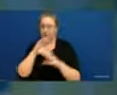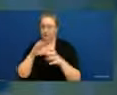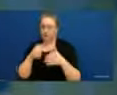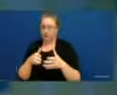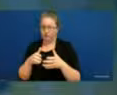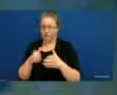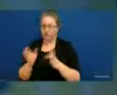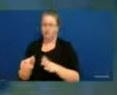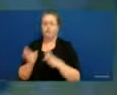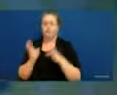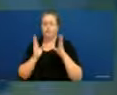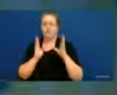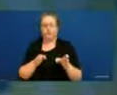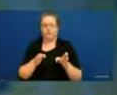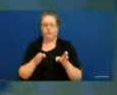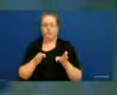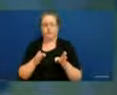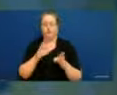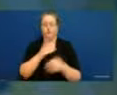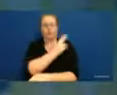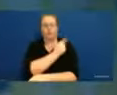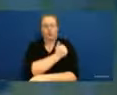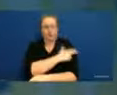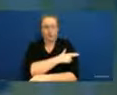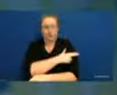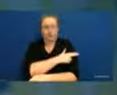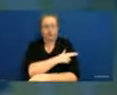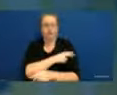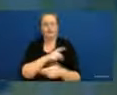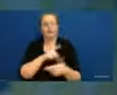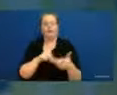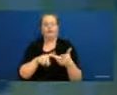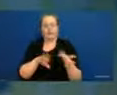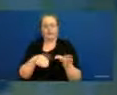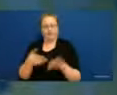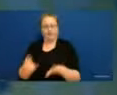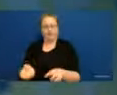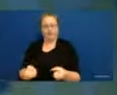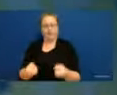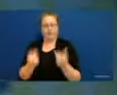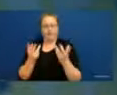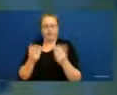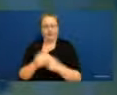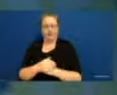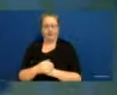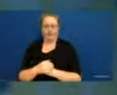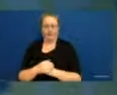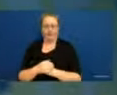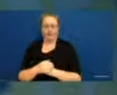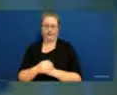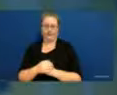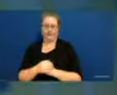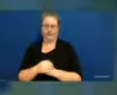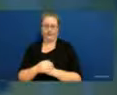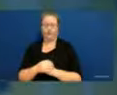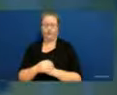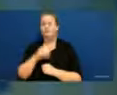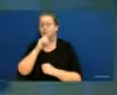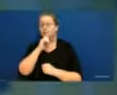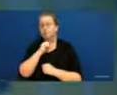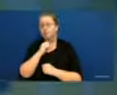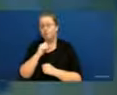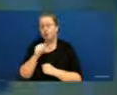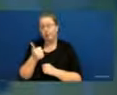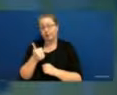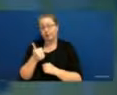in that age group, then hospitalizations, ICU, and deaths. And what this shows us again is